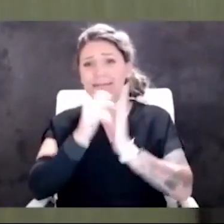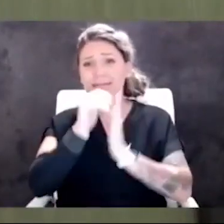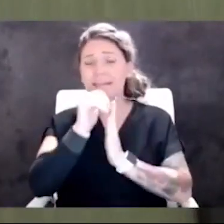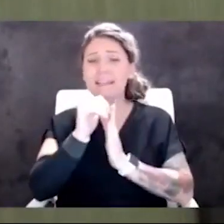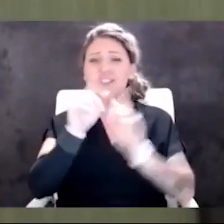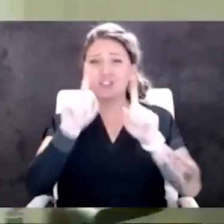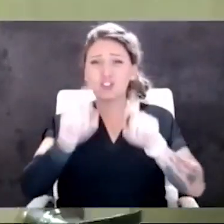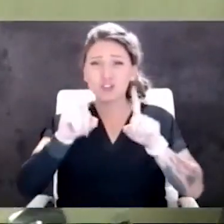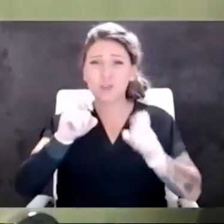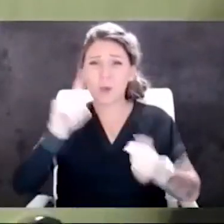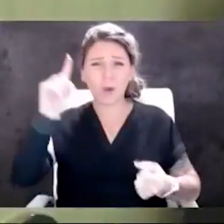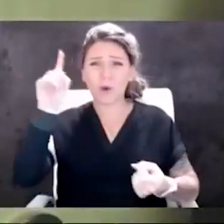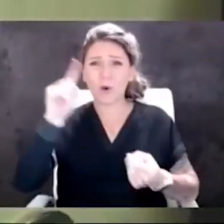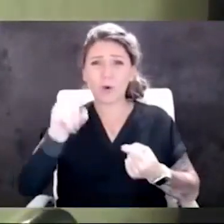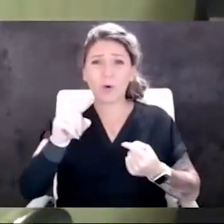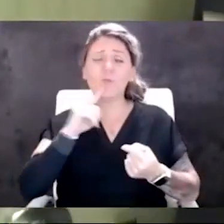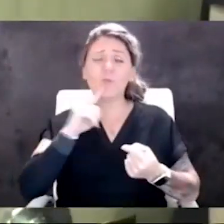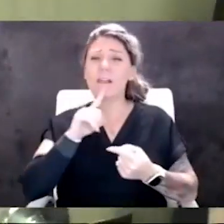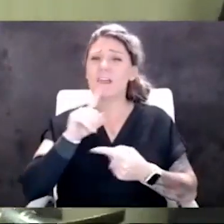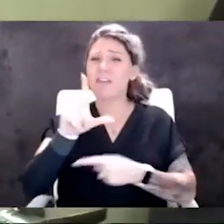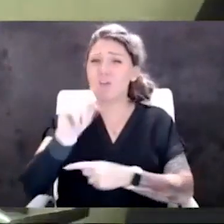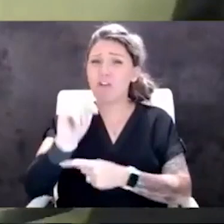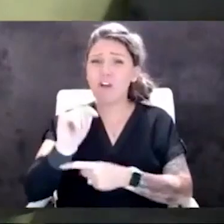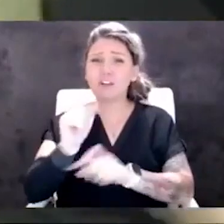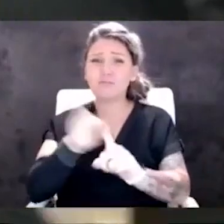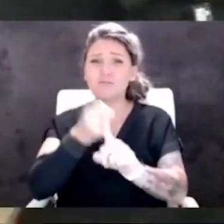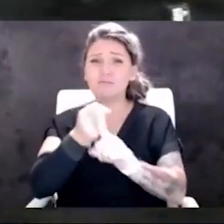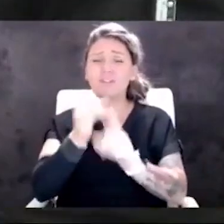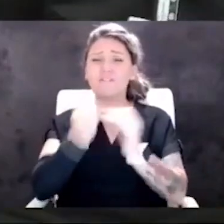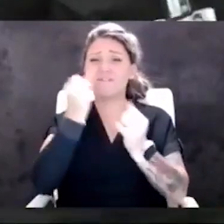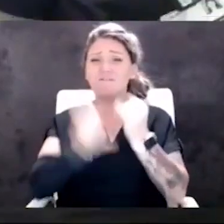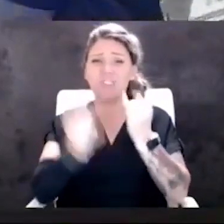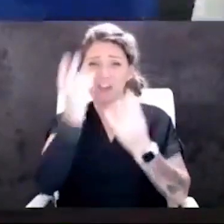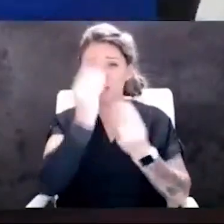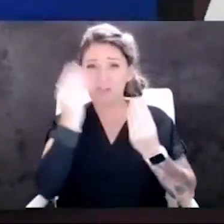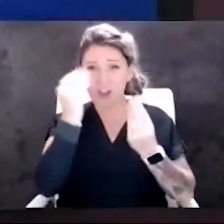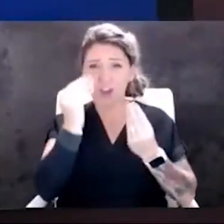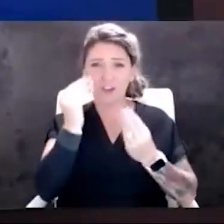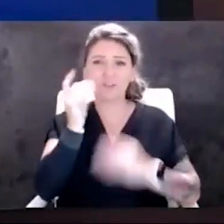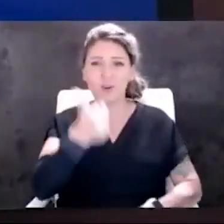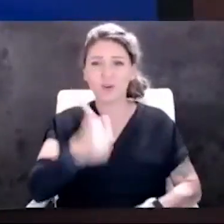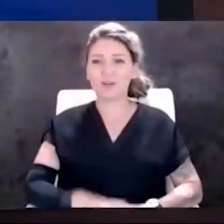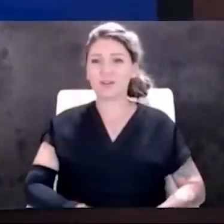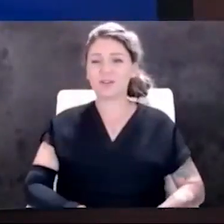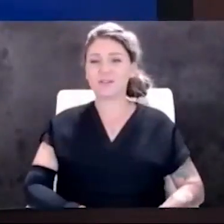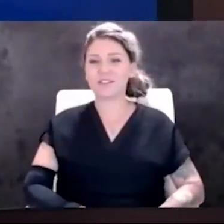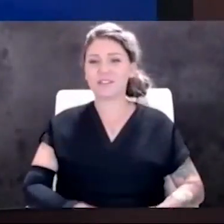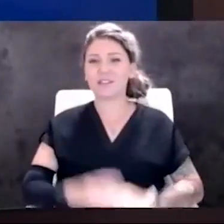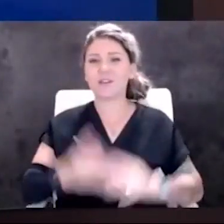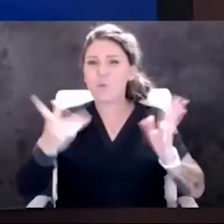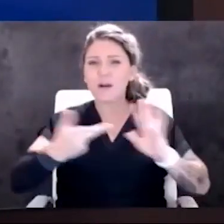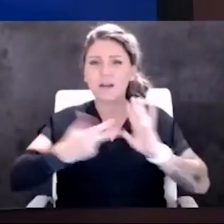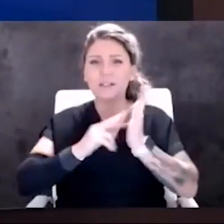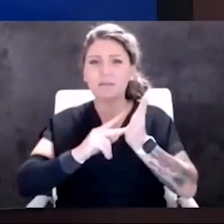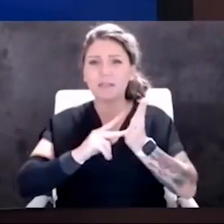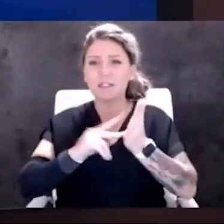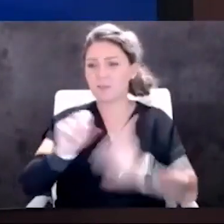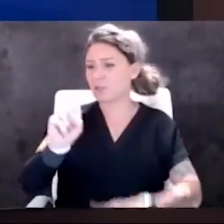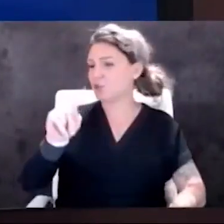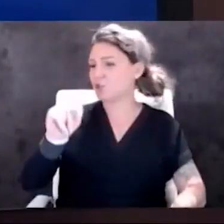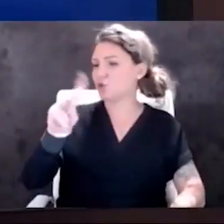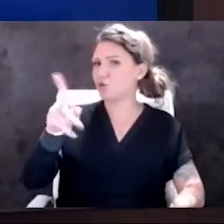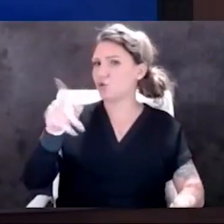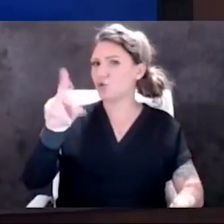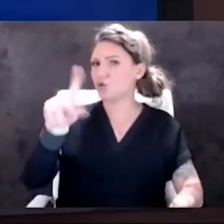at the long-term impact tomorrow morning at 8. Let me leave you with this final thought. How are you today? What does it mean to be a steward? What does it mean to be